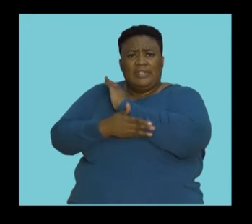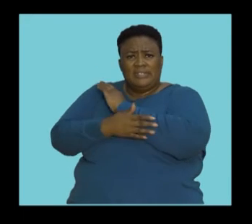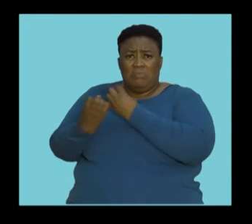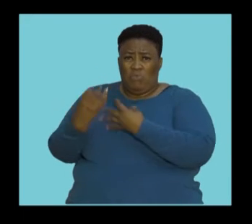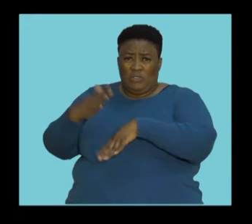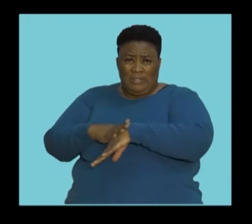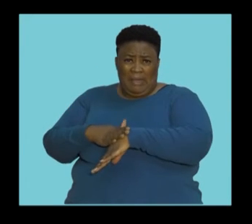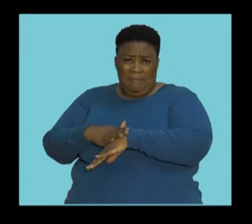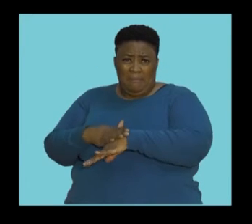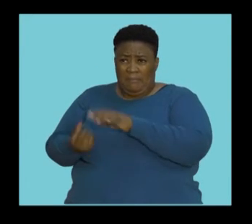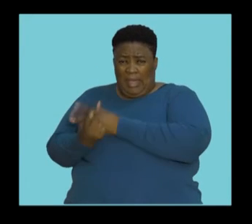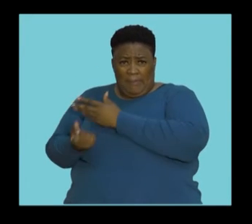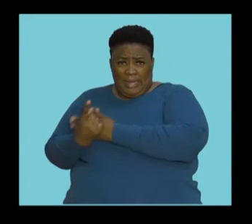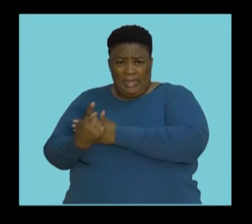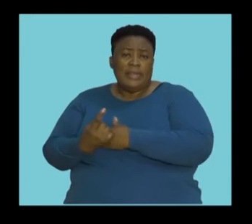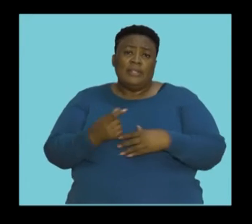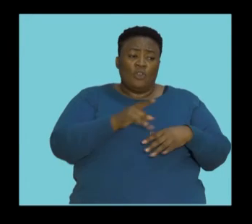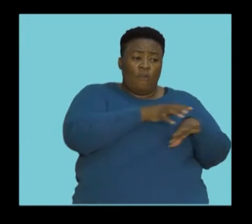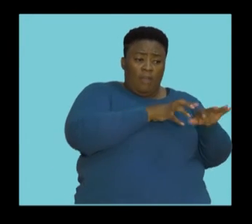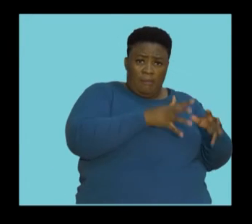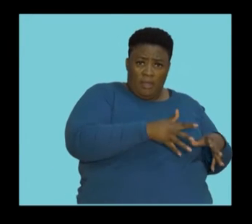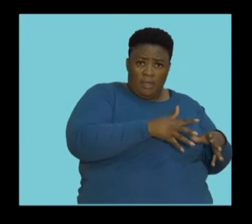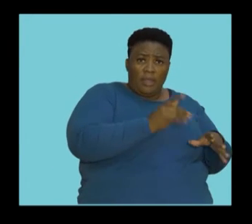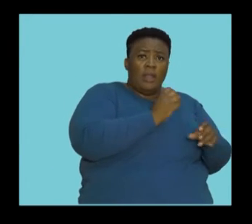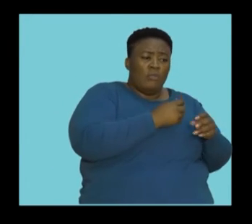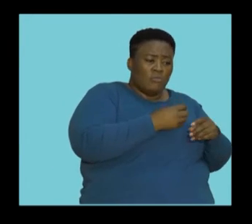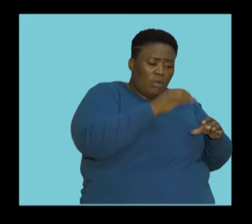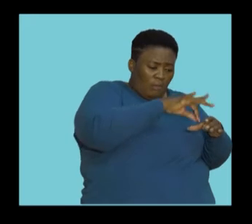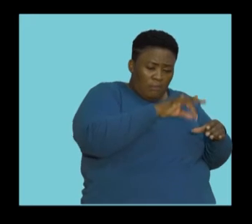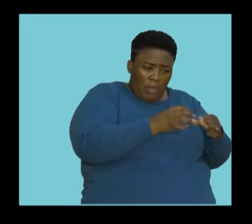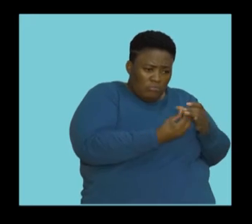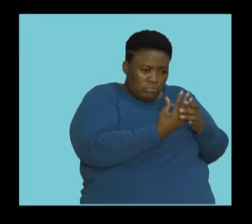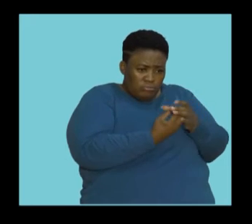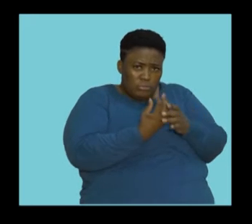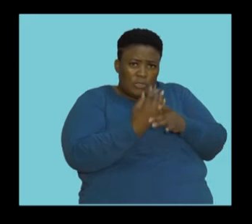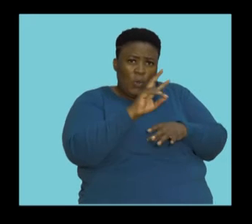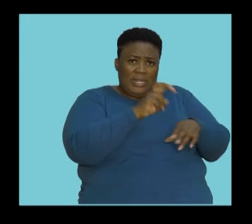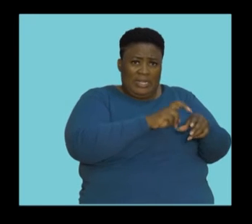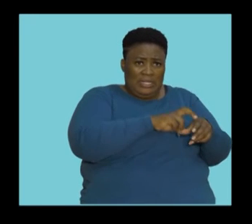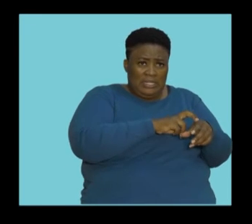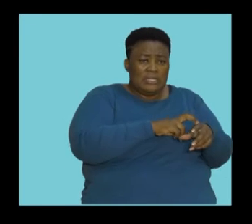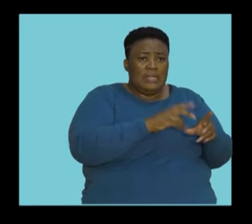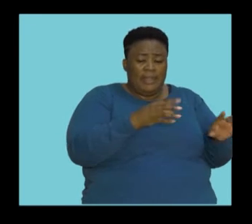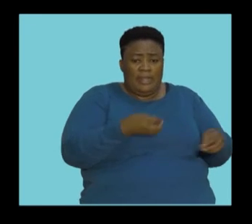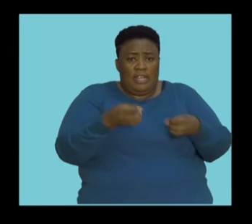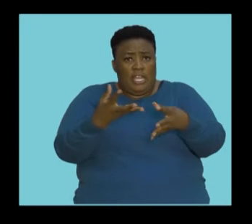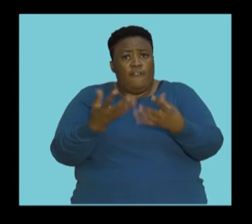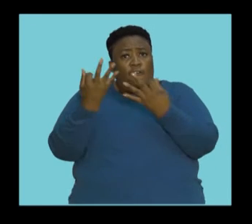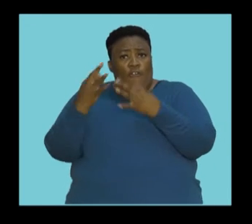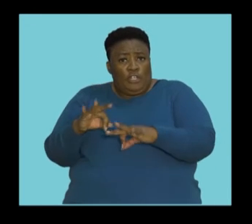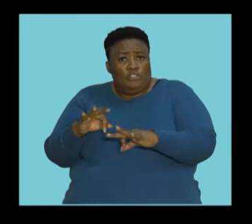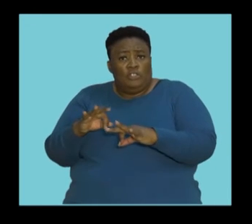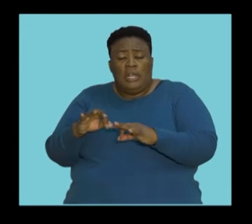your developing countries. Often farmers grow what they need, they supply them freshly, and that is available to the consumer